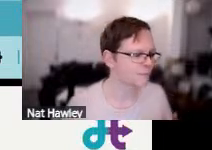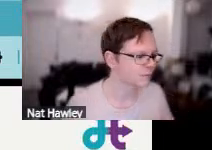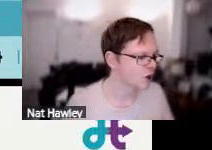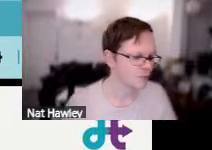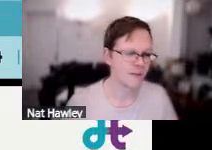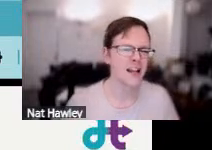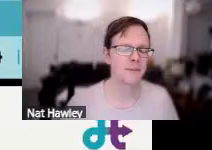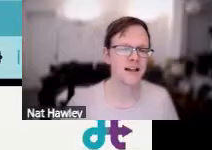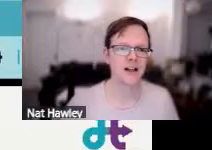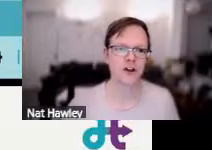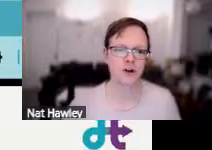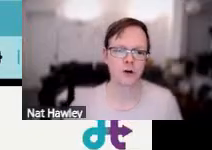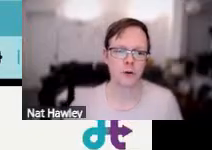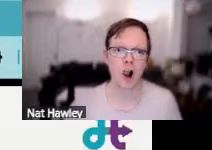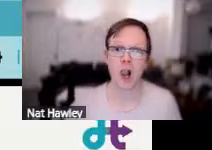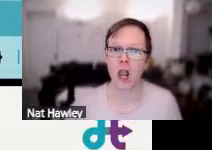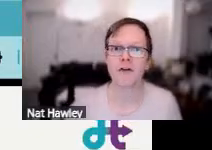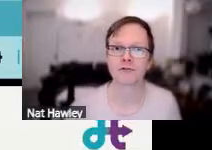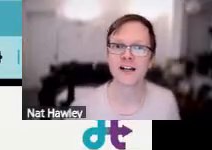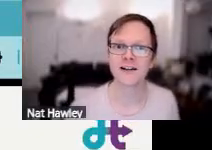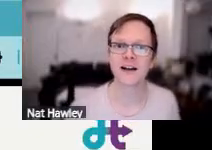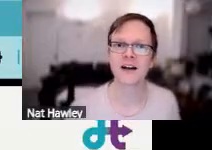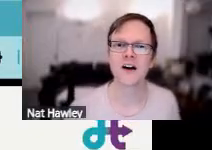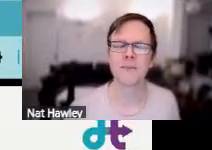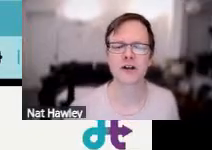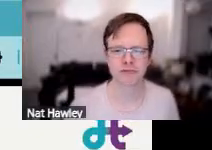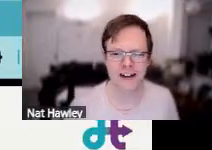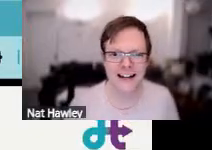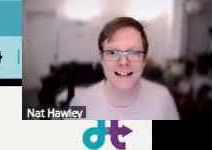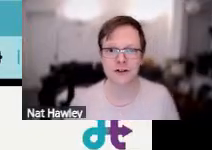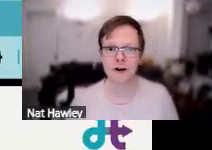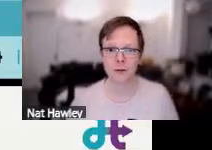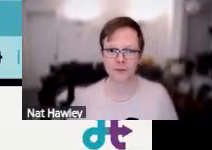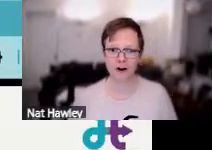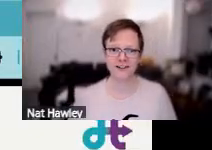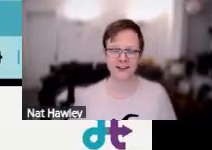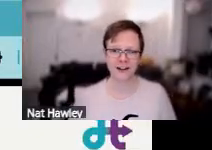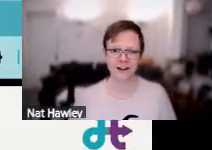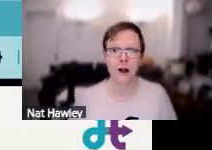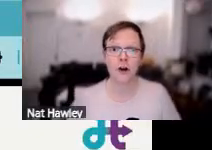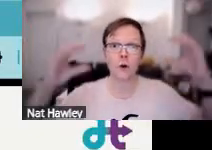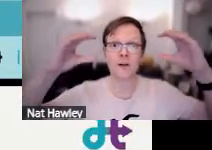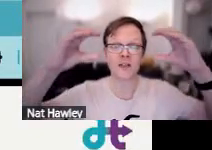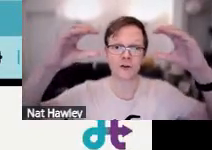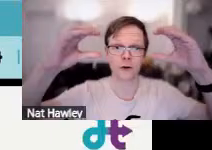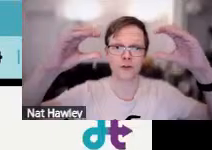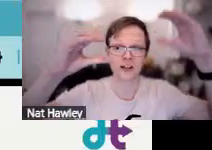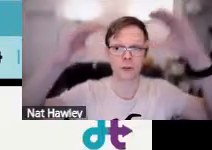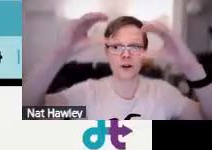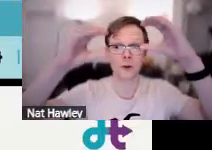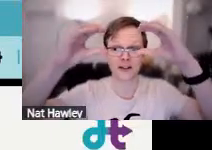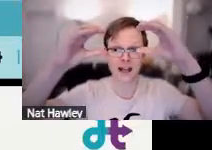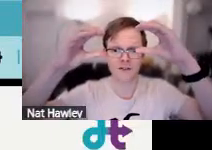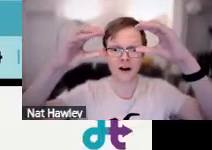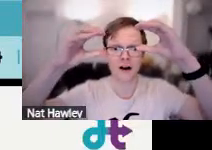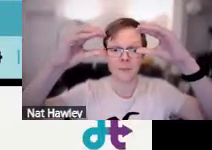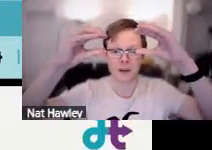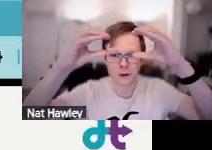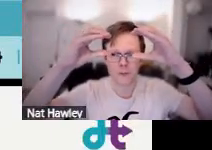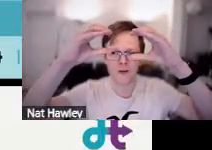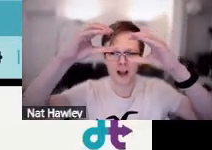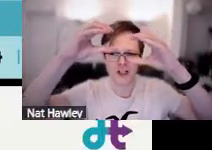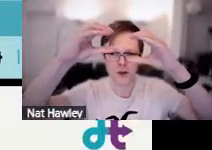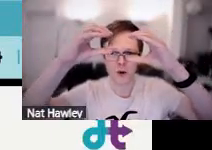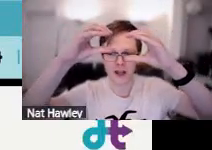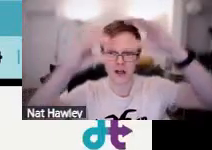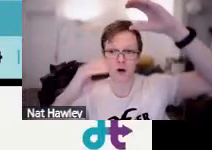so maybe you love reading, you really struggle with writing. Normally, those two skills go together. But if